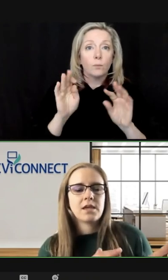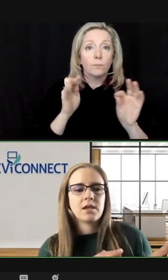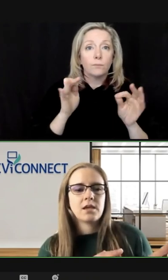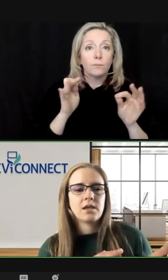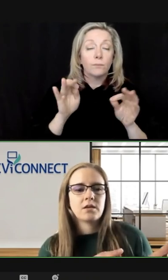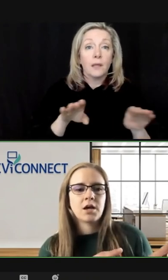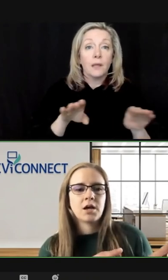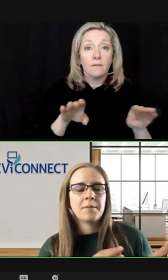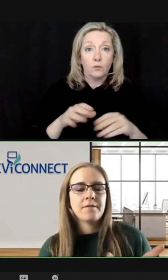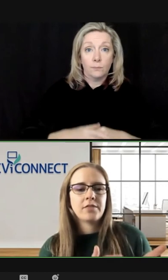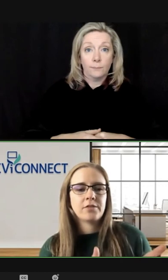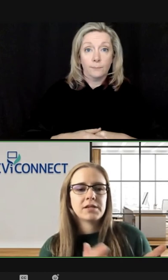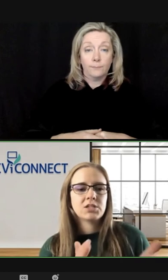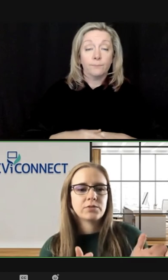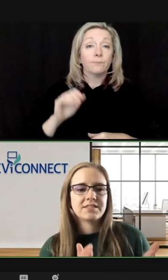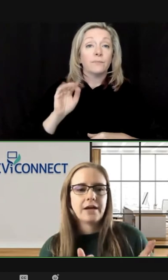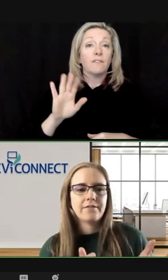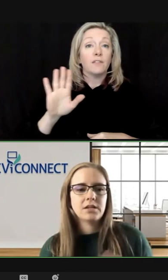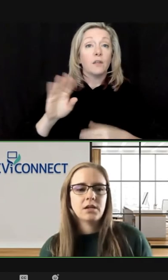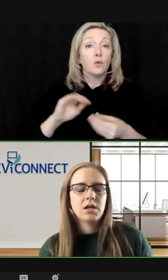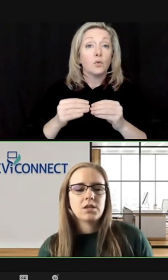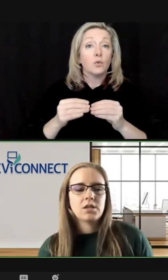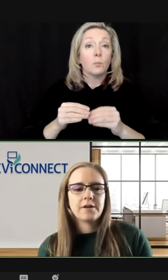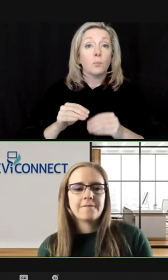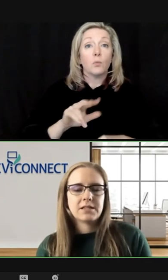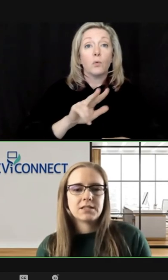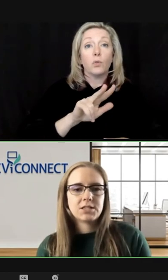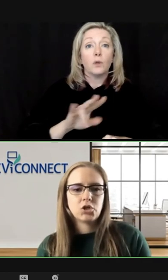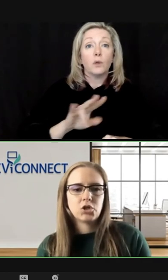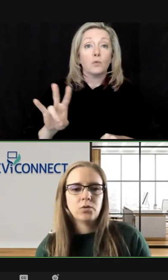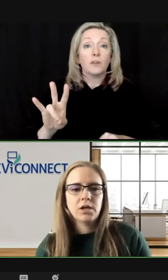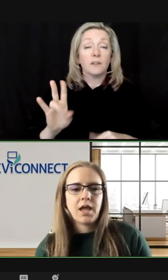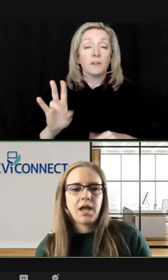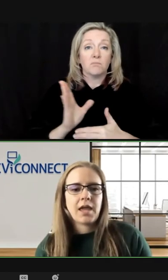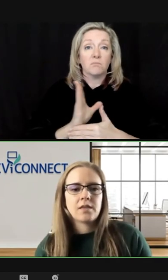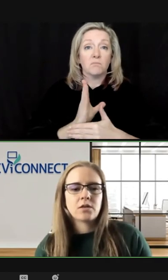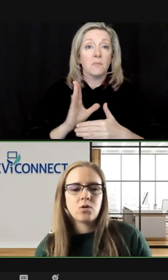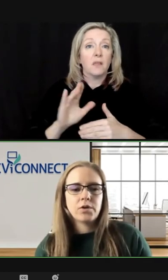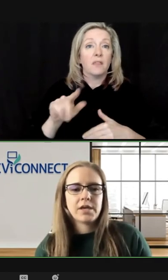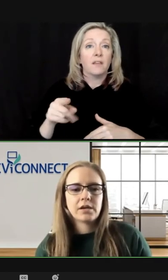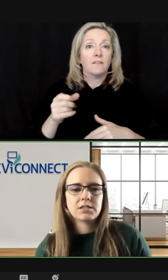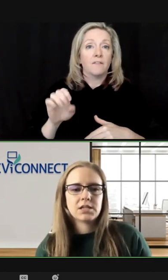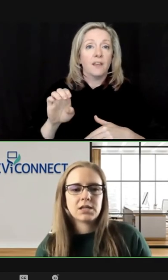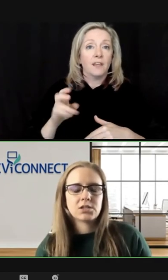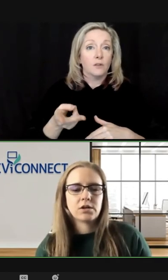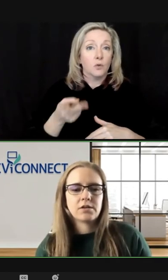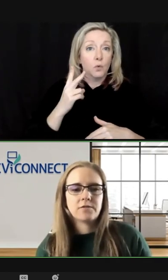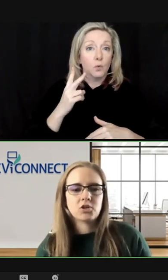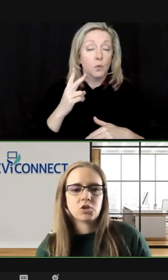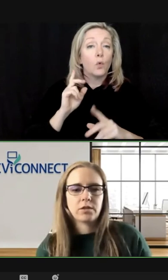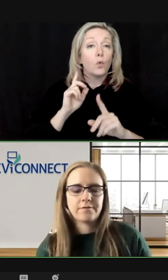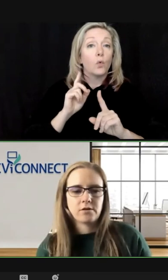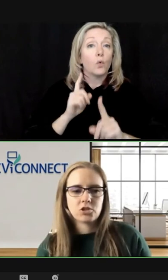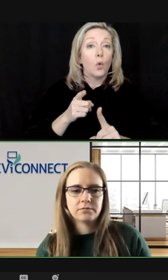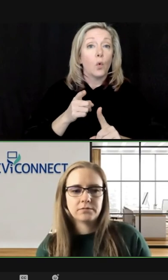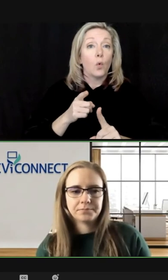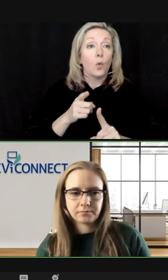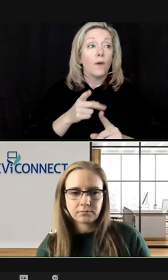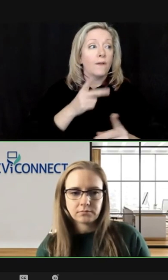scores be above a 3 to a 7, you're in phase 2. And the goal here is to integrate vision